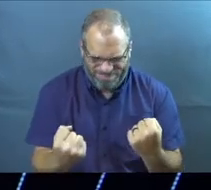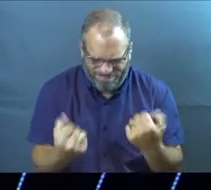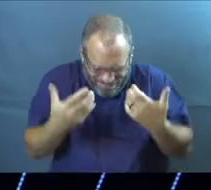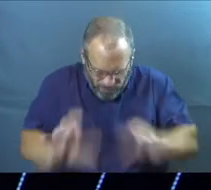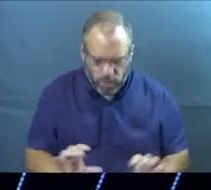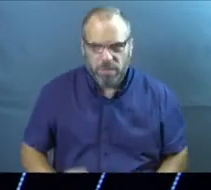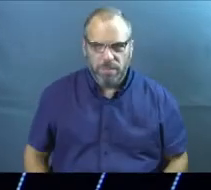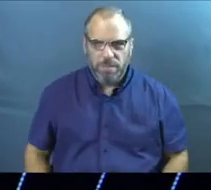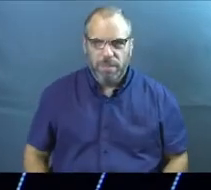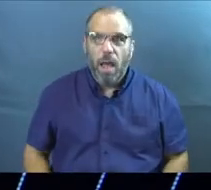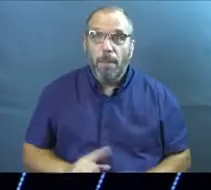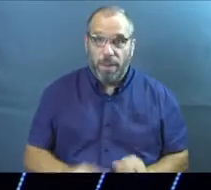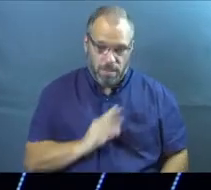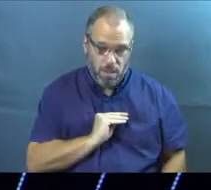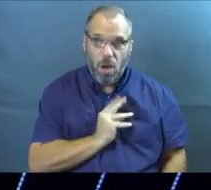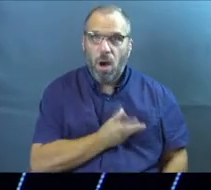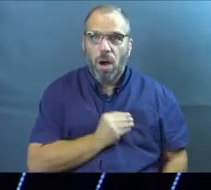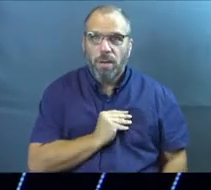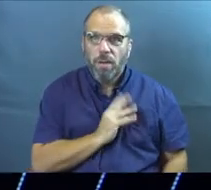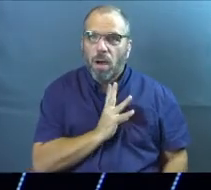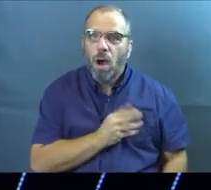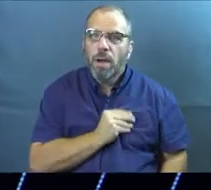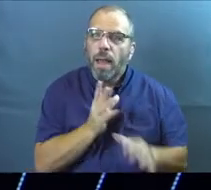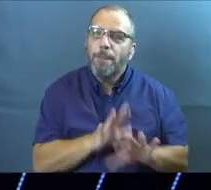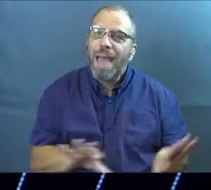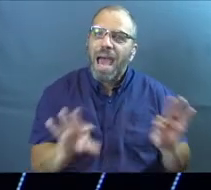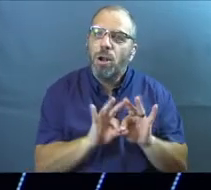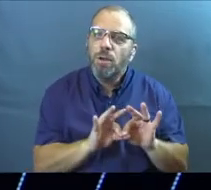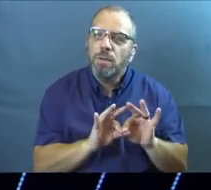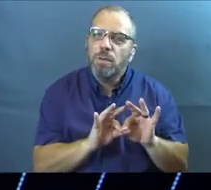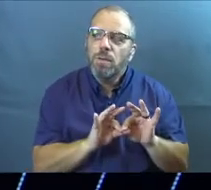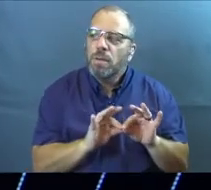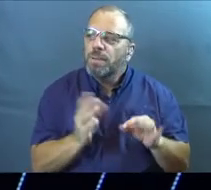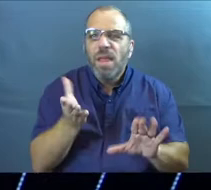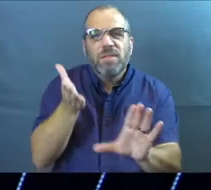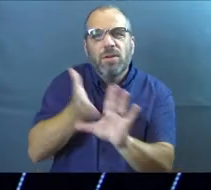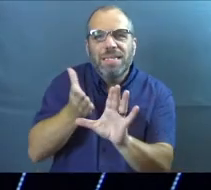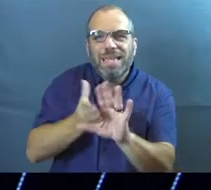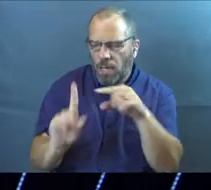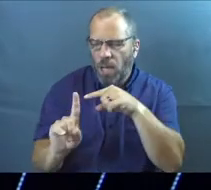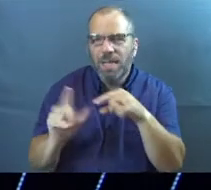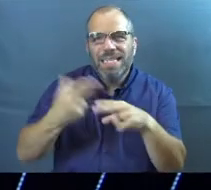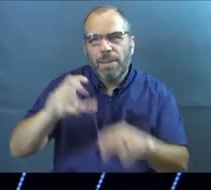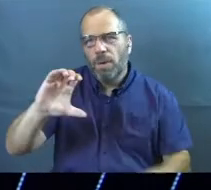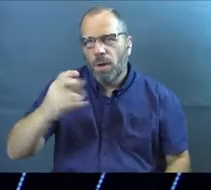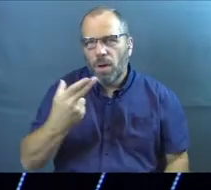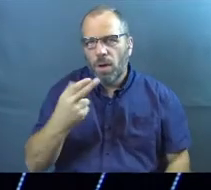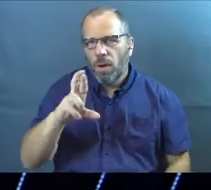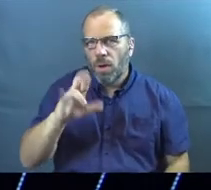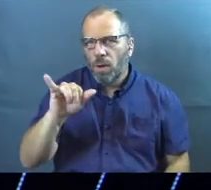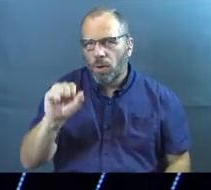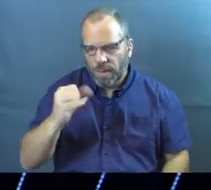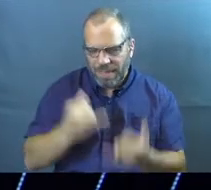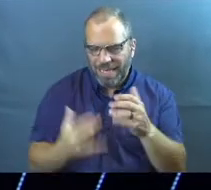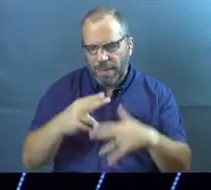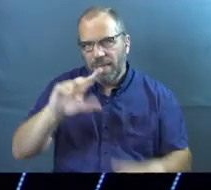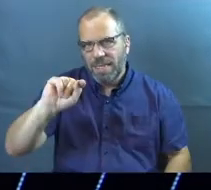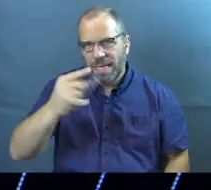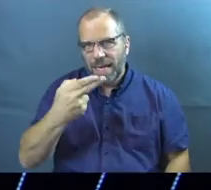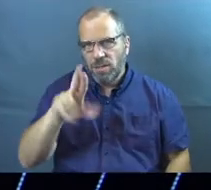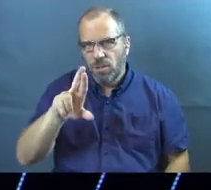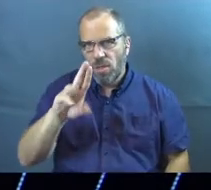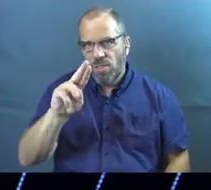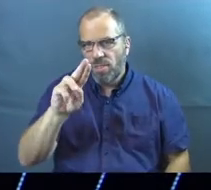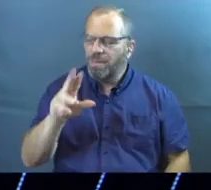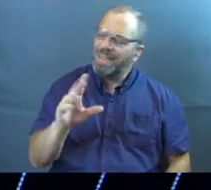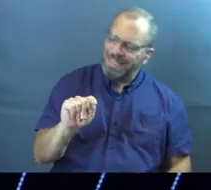It is. But heart things matter. There's a psychologist, Chris Thurman, last year wrote a book,